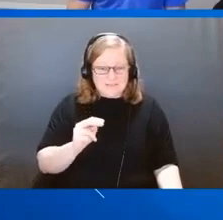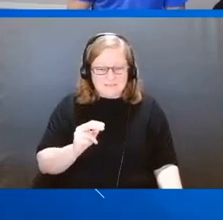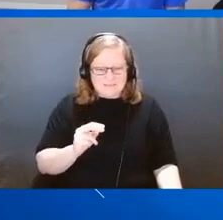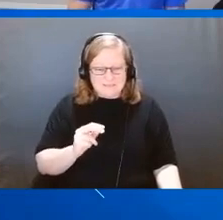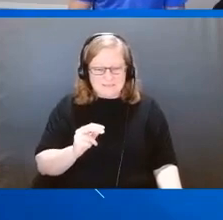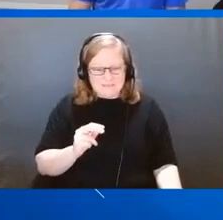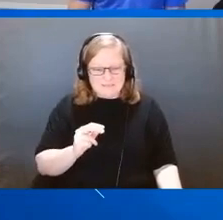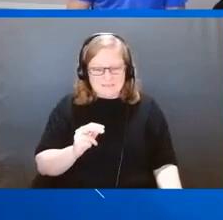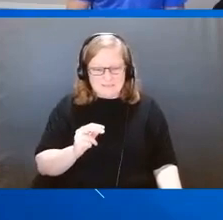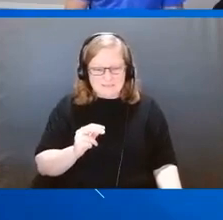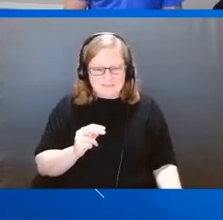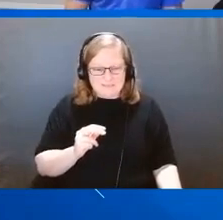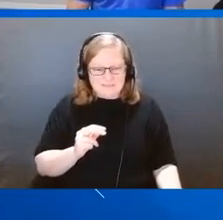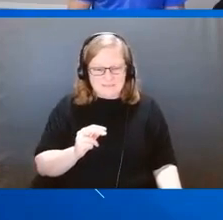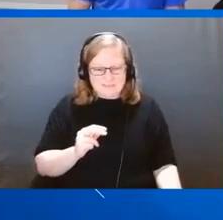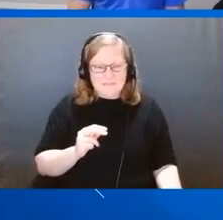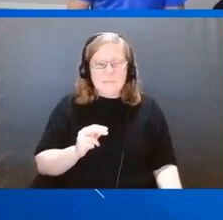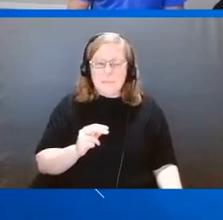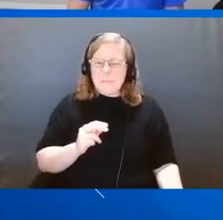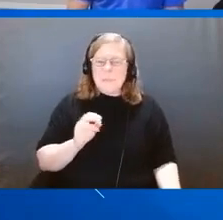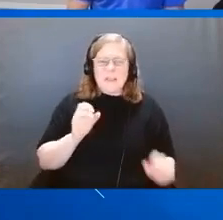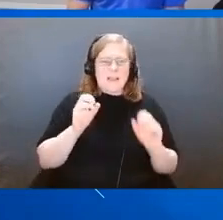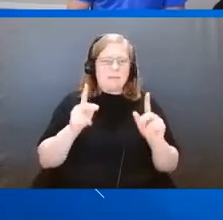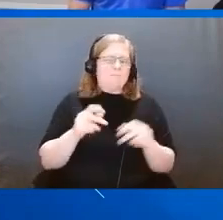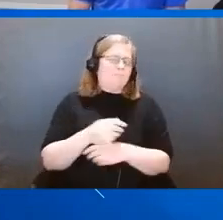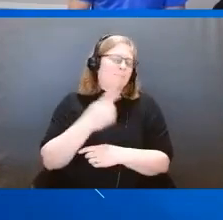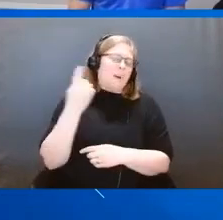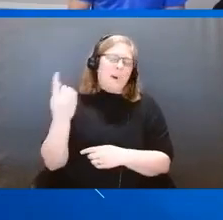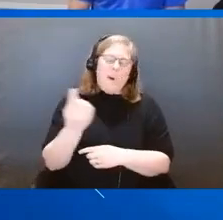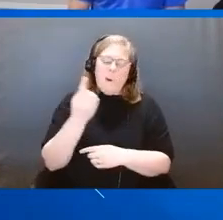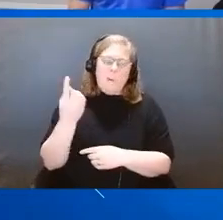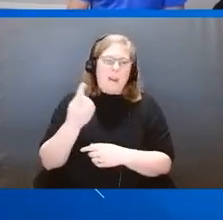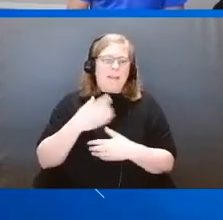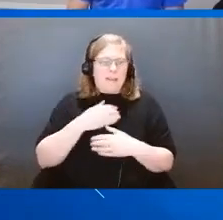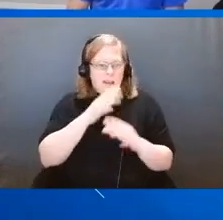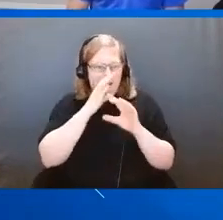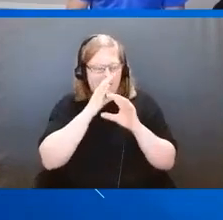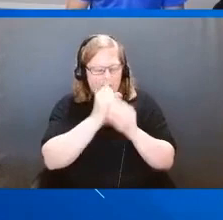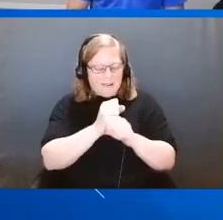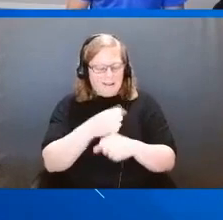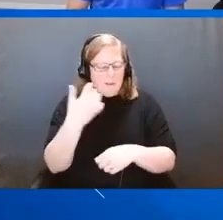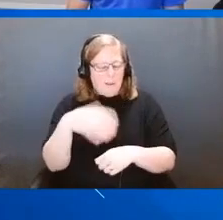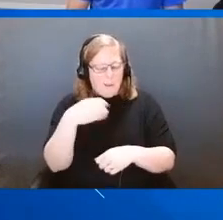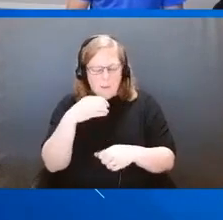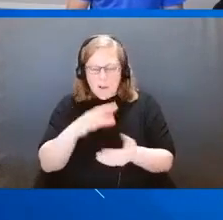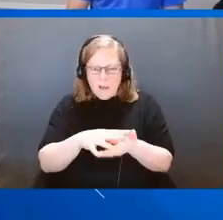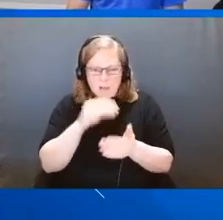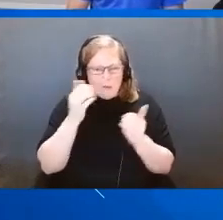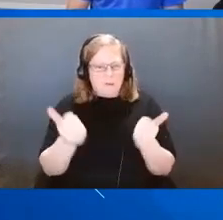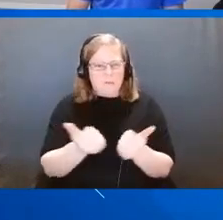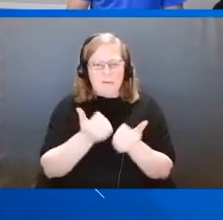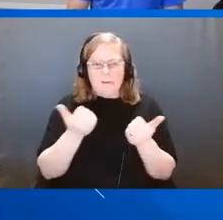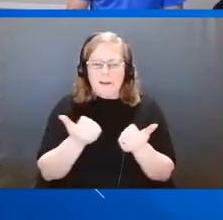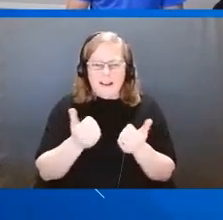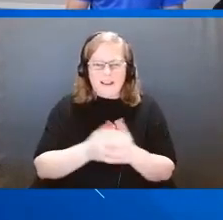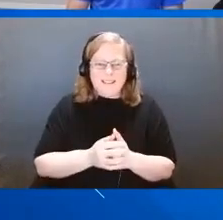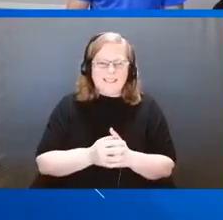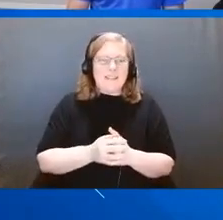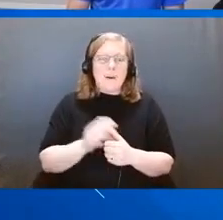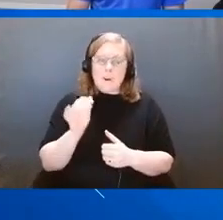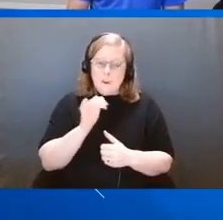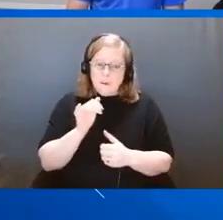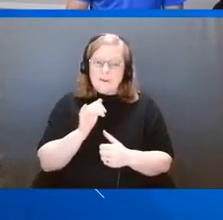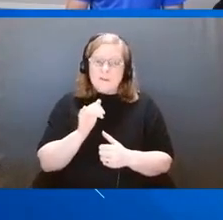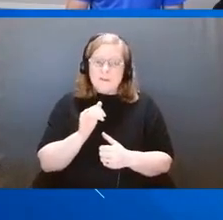Stephen, as always, your presentations are absolutely eye-opening, and you can count on the fact that I will take you up on the offer